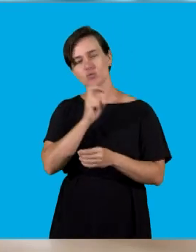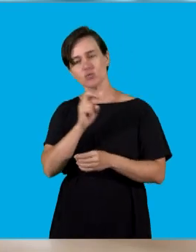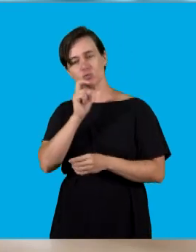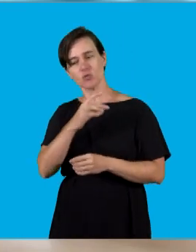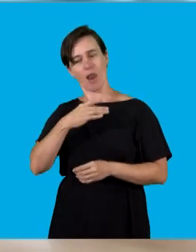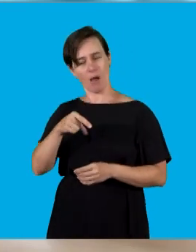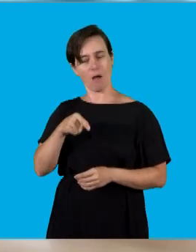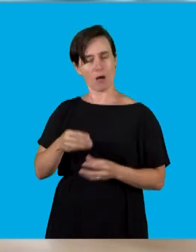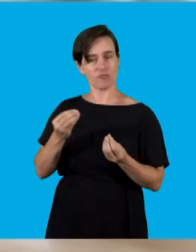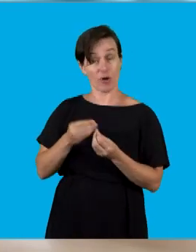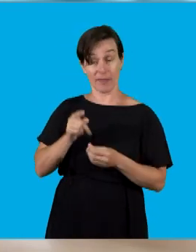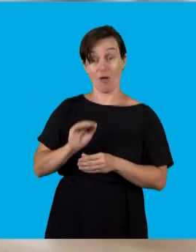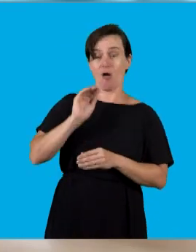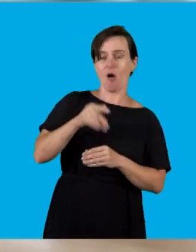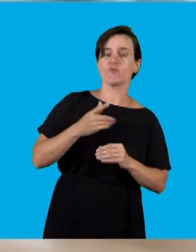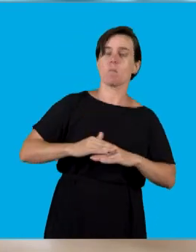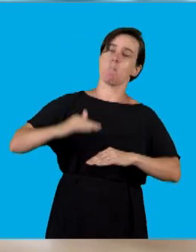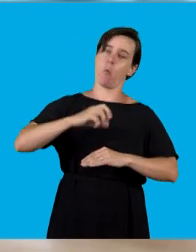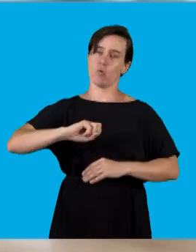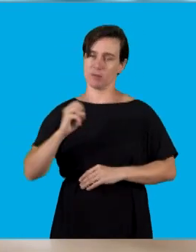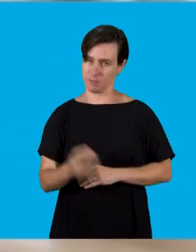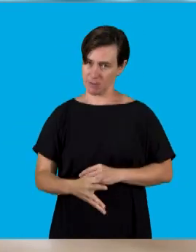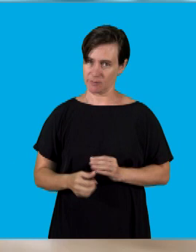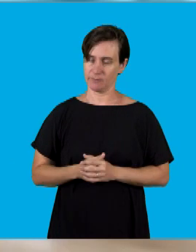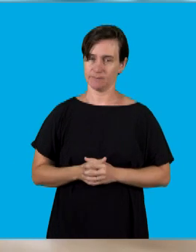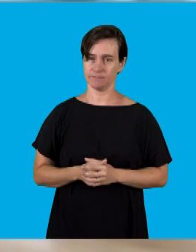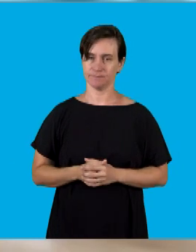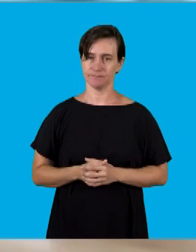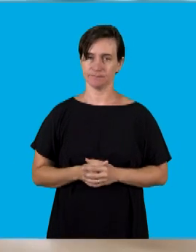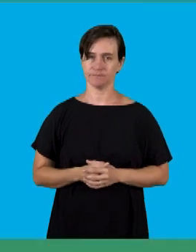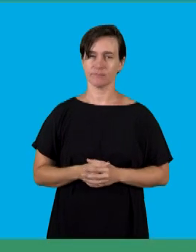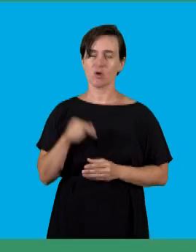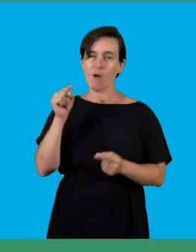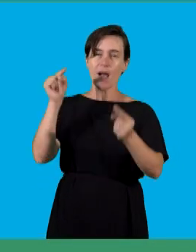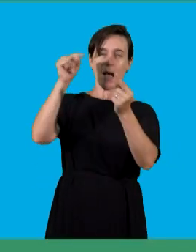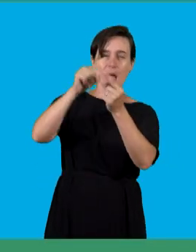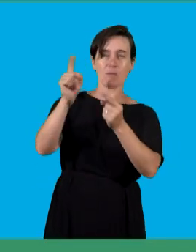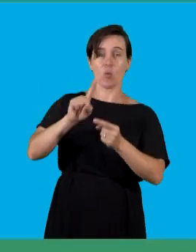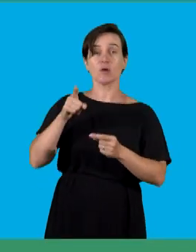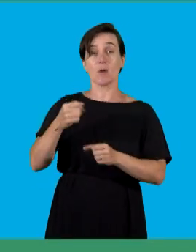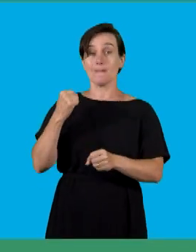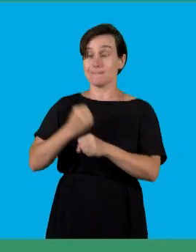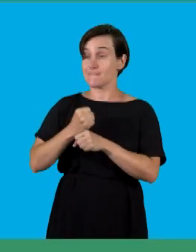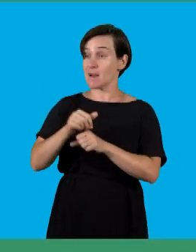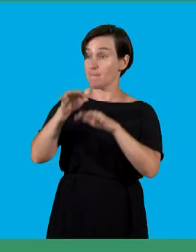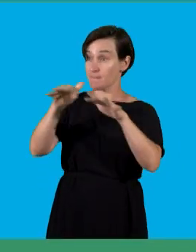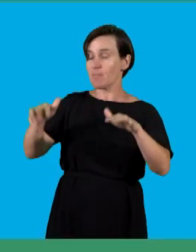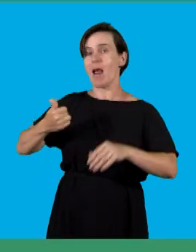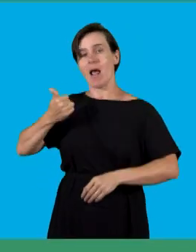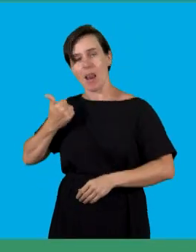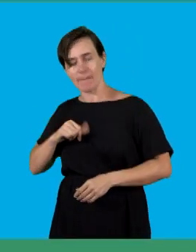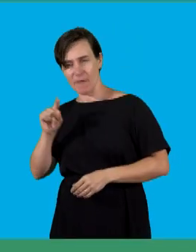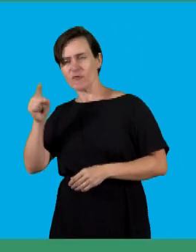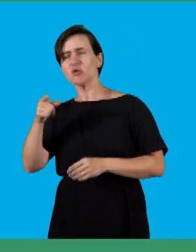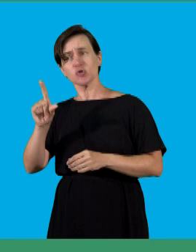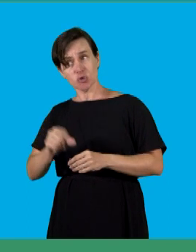the price is going to increase afterwards. So as I have said, the aim is to convince the consumer